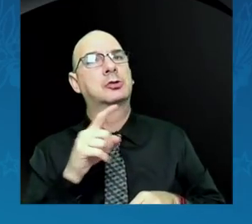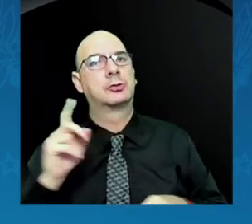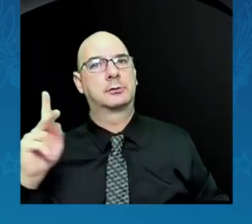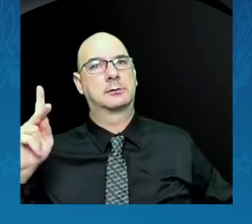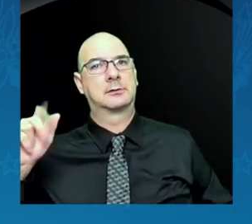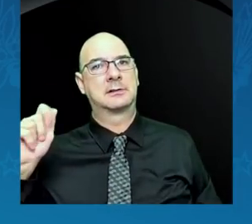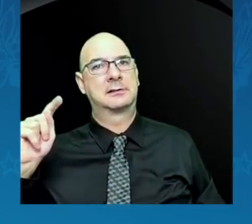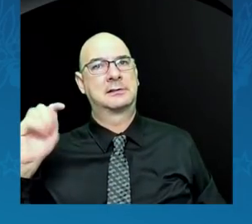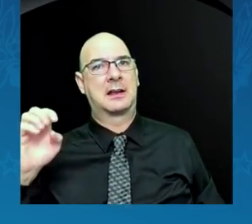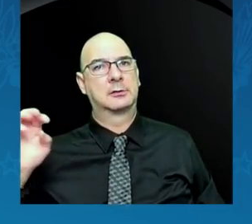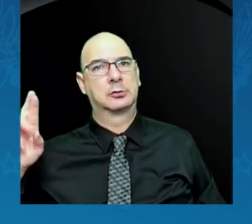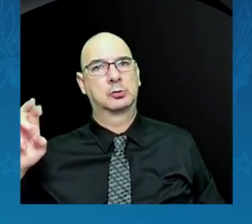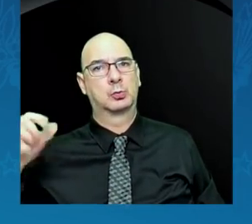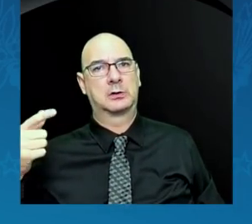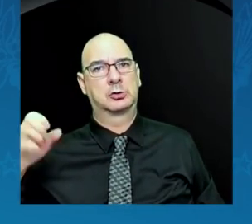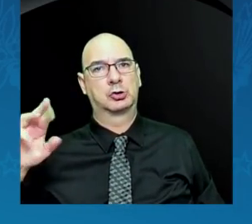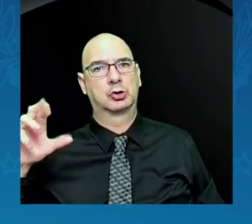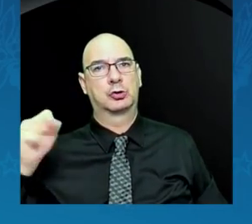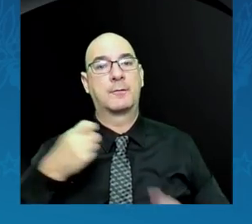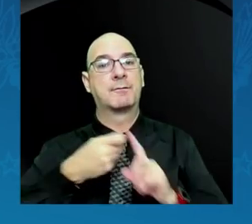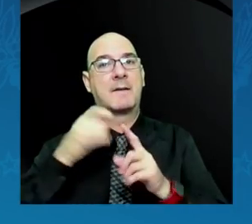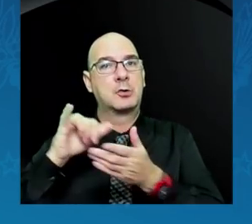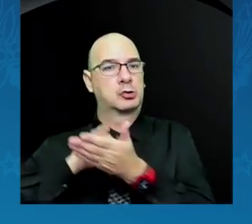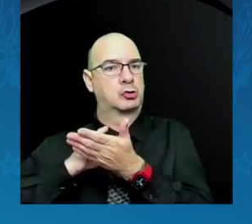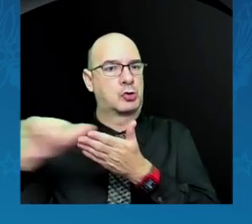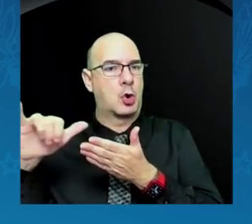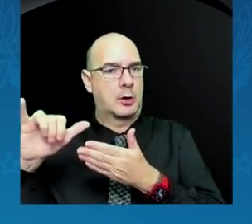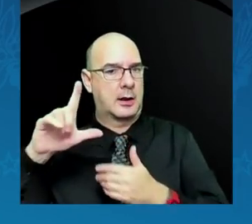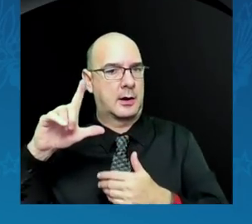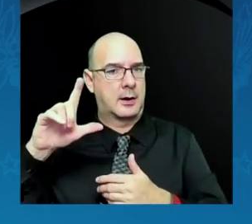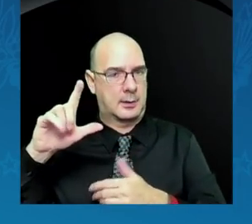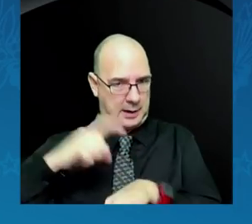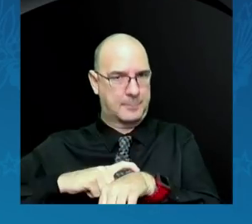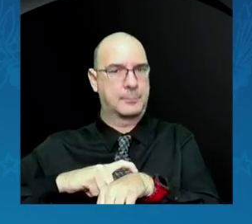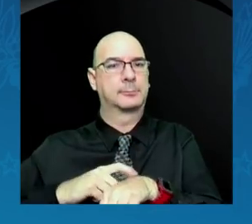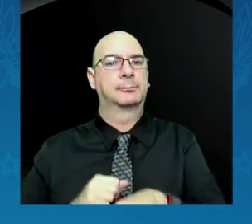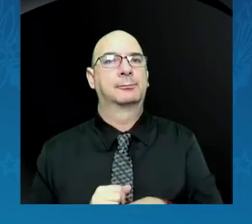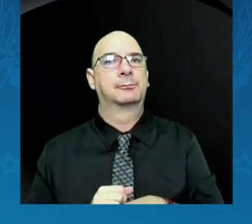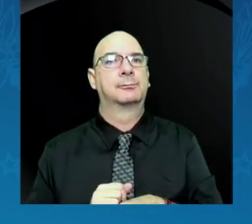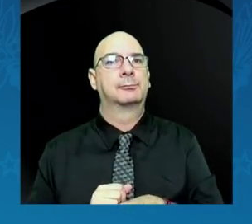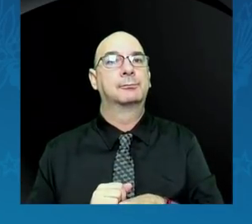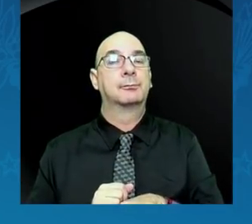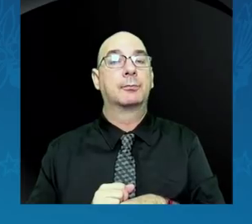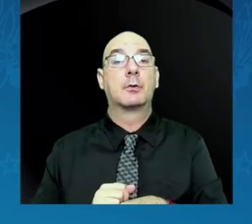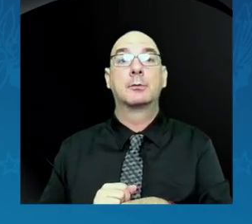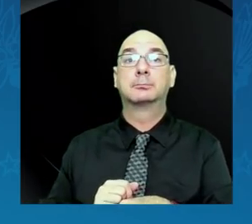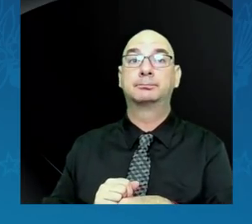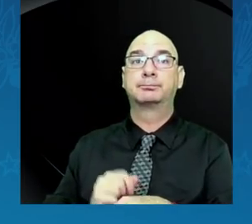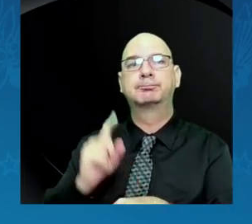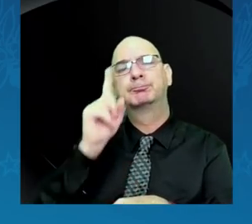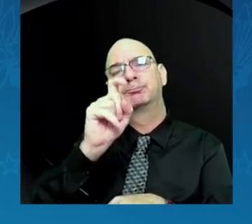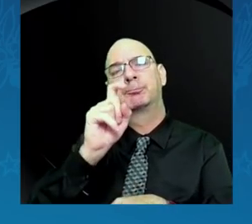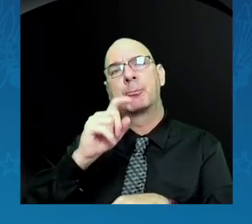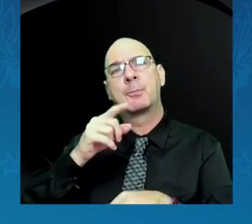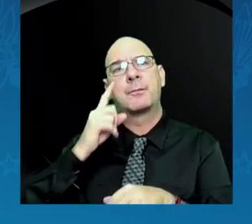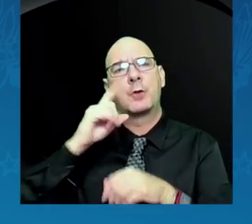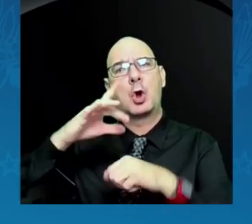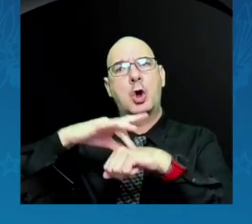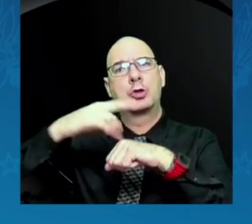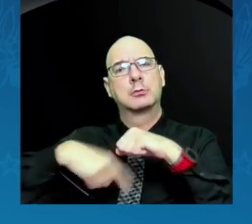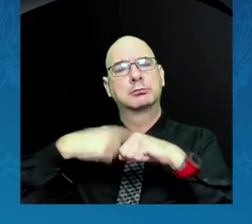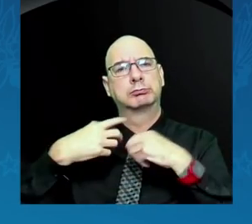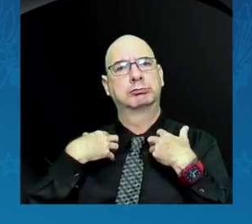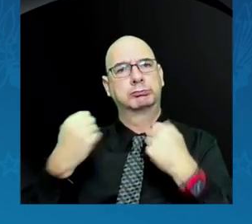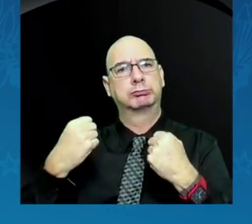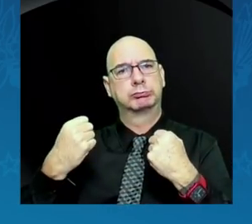Thanks, Vice President Harris. Speaking of global health, we're all wearing masks in this room, yeah, except for you. The French, which is fine,